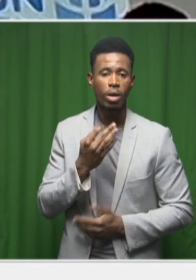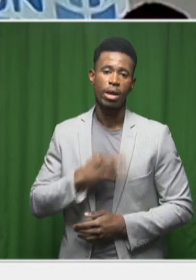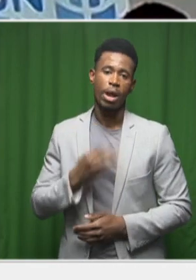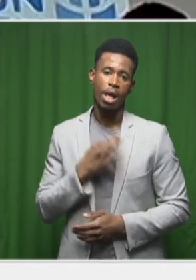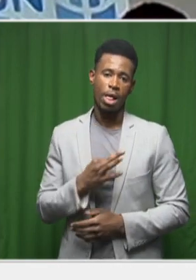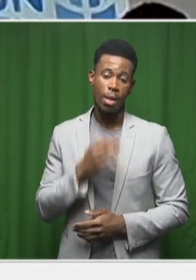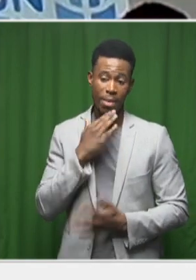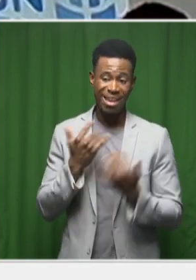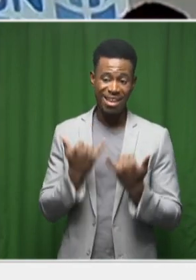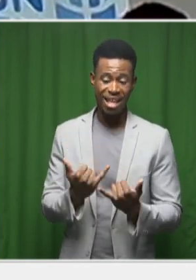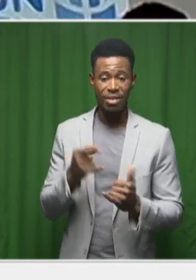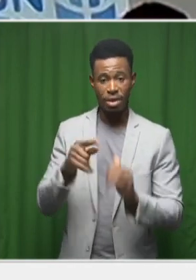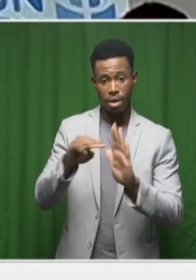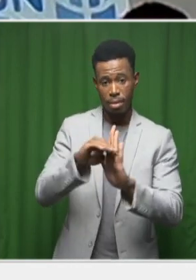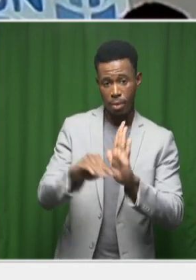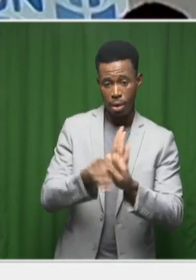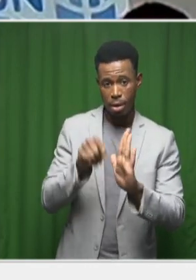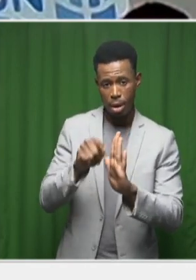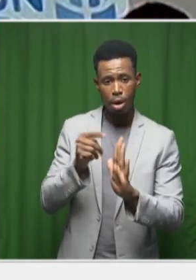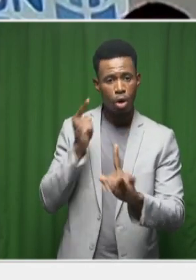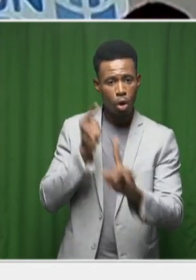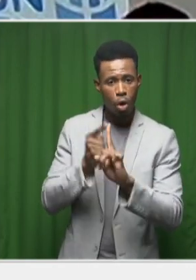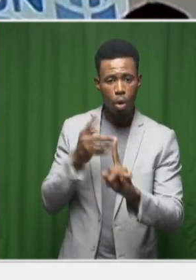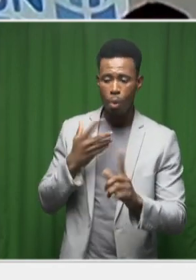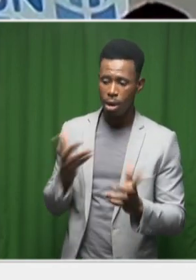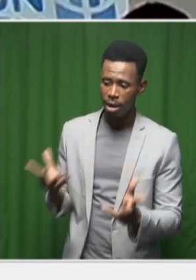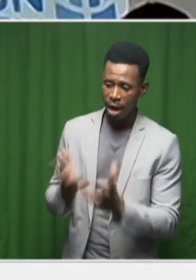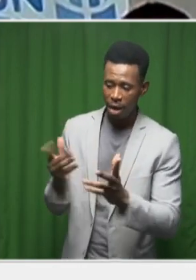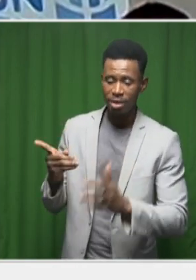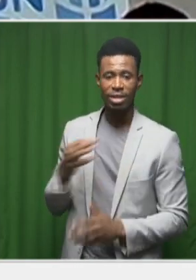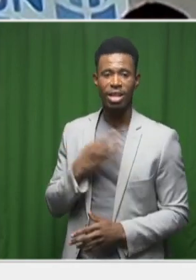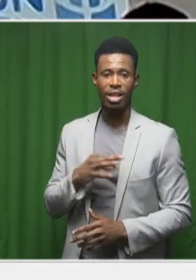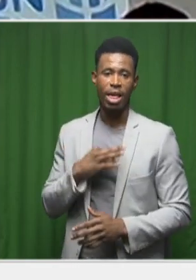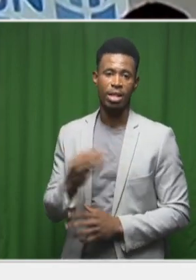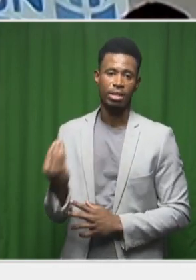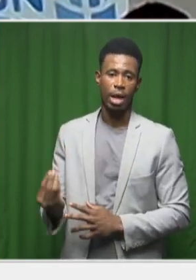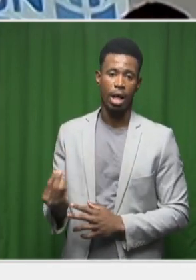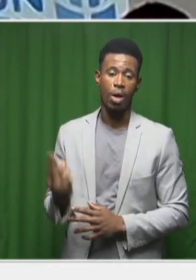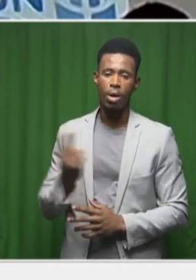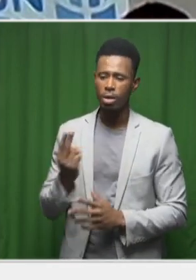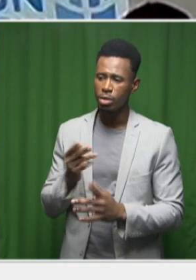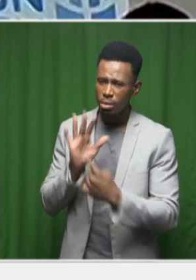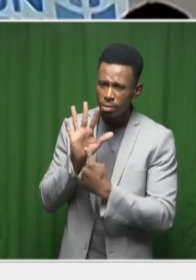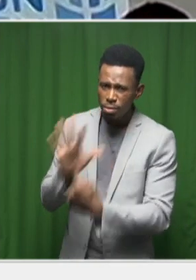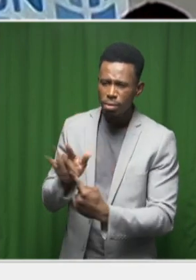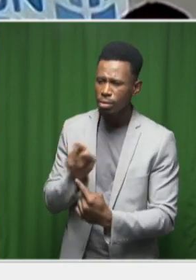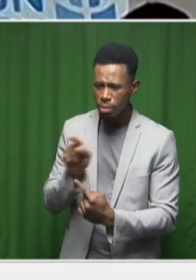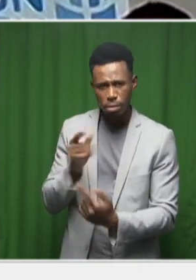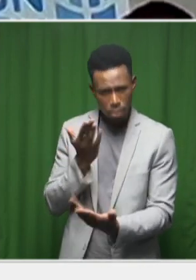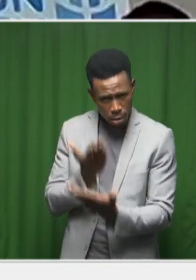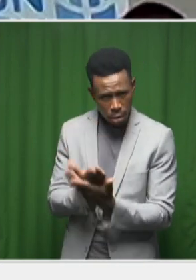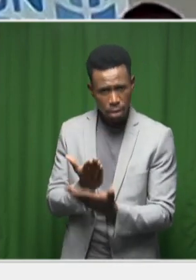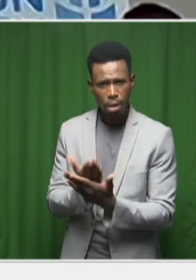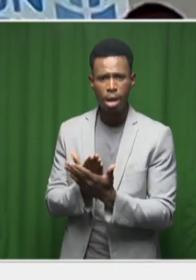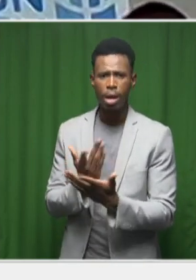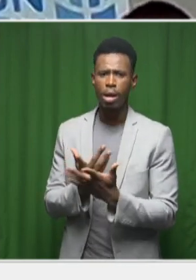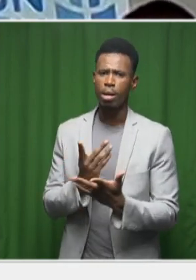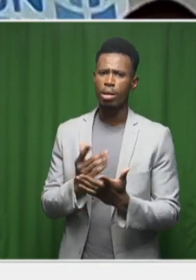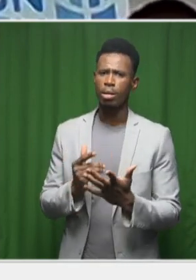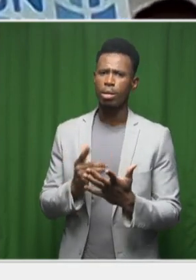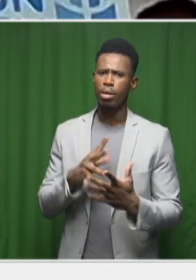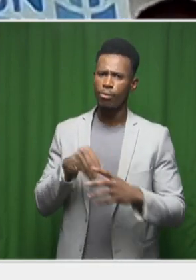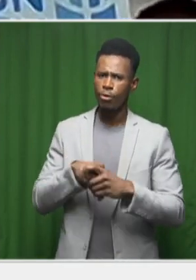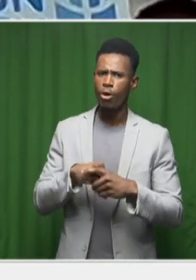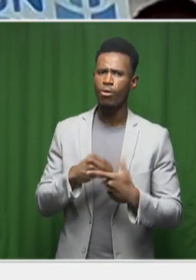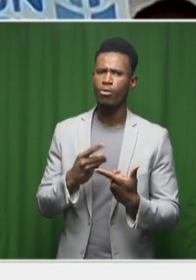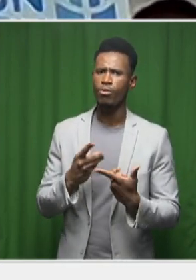that we are able to actually encourage the girl child, but also show them that they have this within them to be able to be either coders